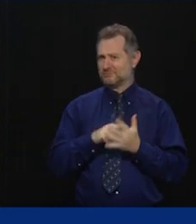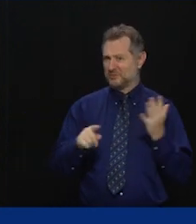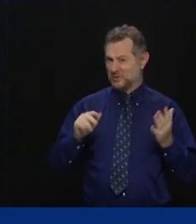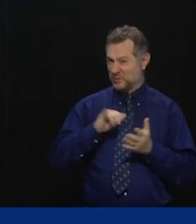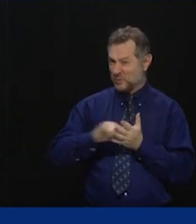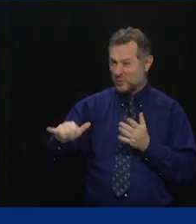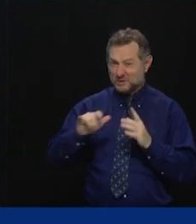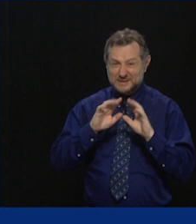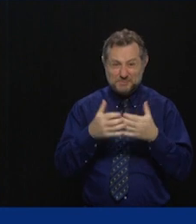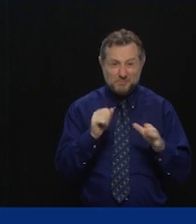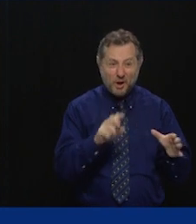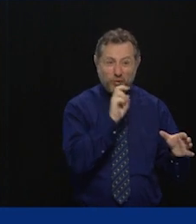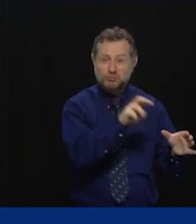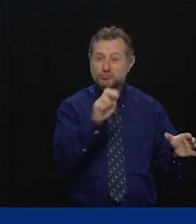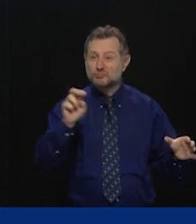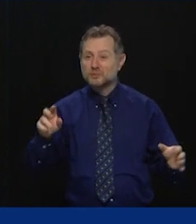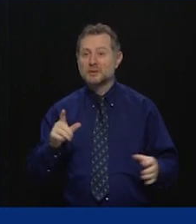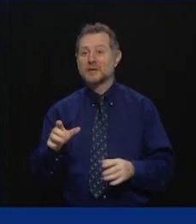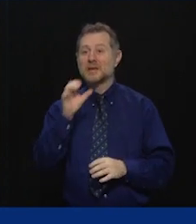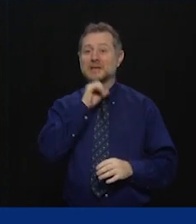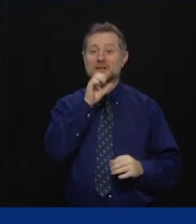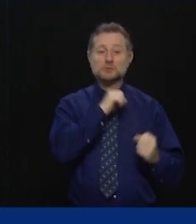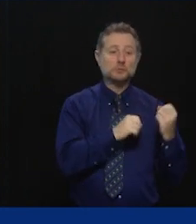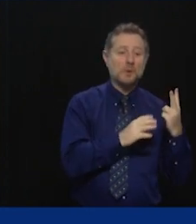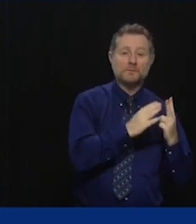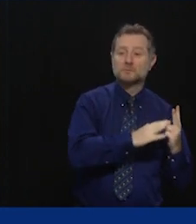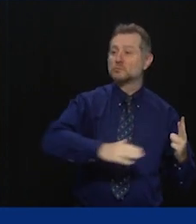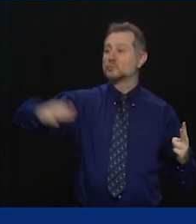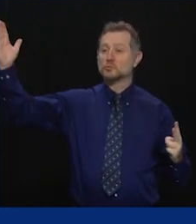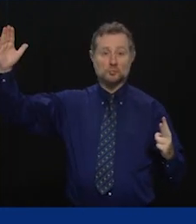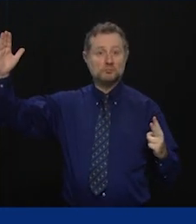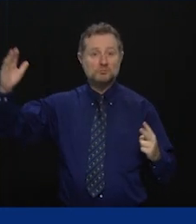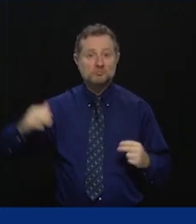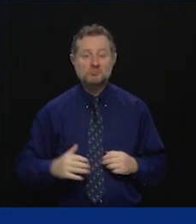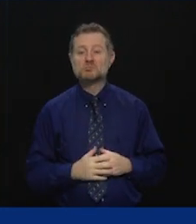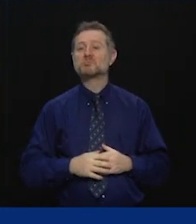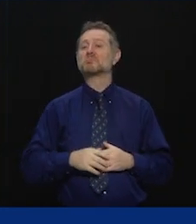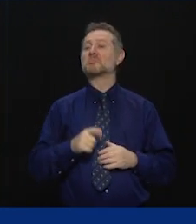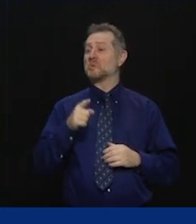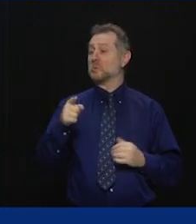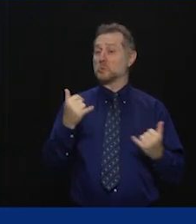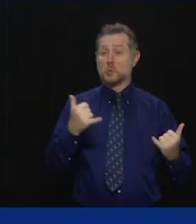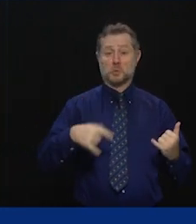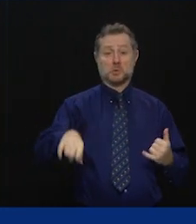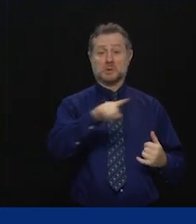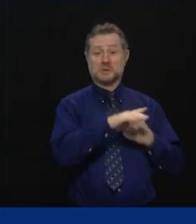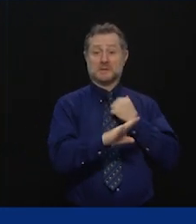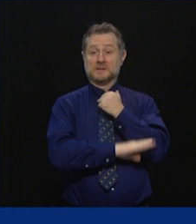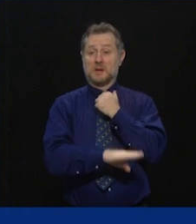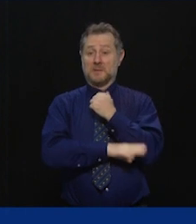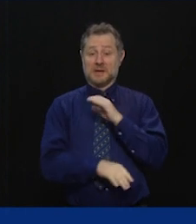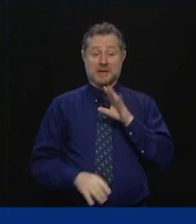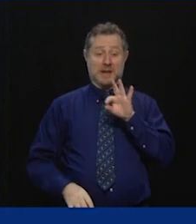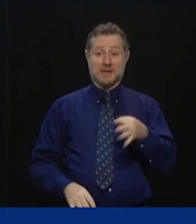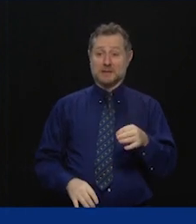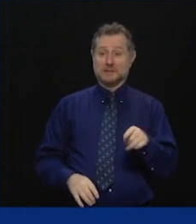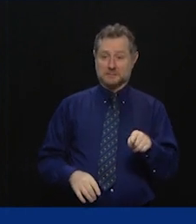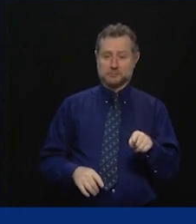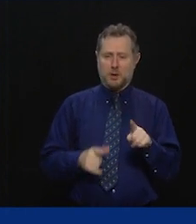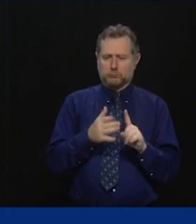everyone who's vaccinated, 12 and older, between the 9th of this past month, so if you're already vaccinated, you're eligible, all the way up